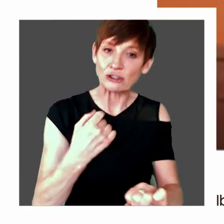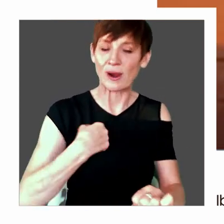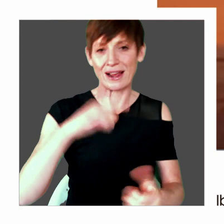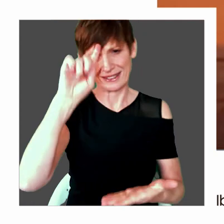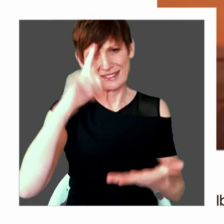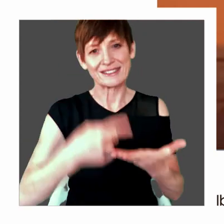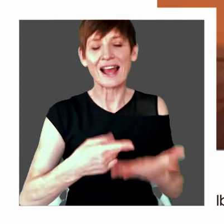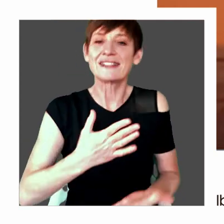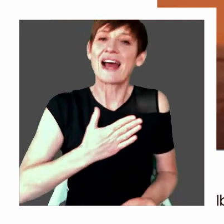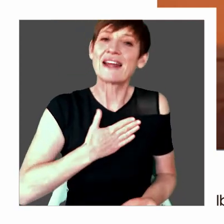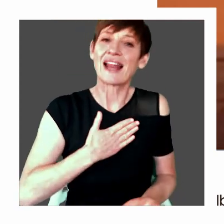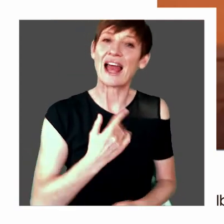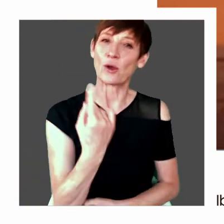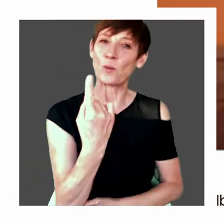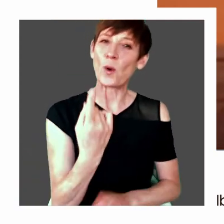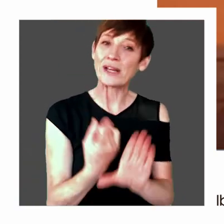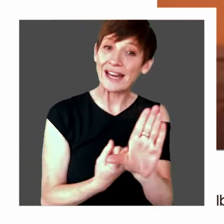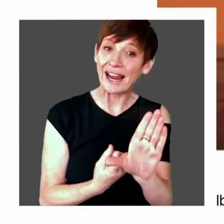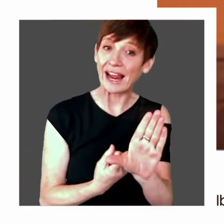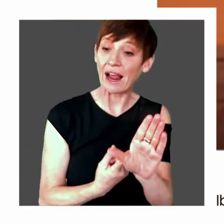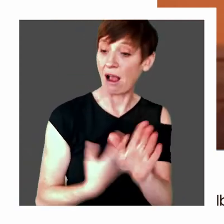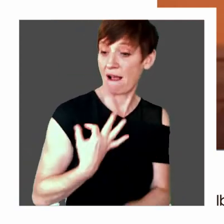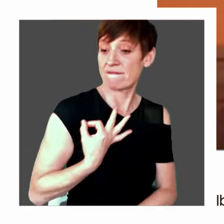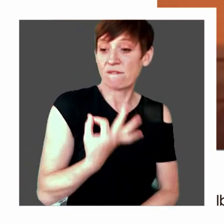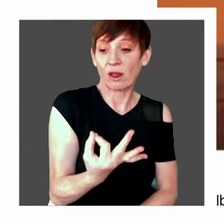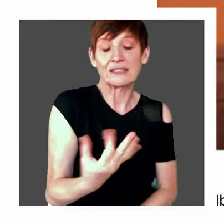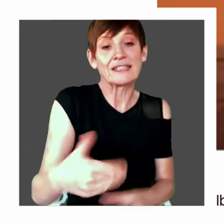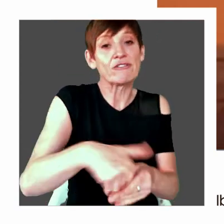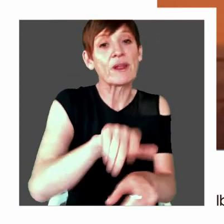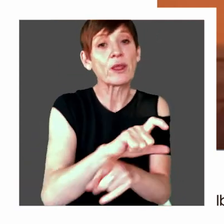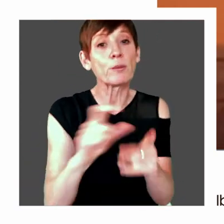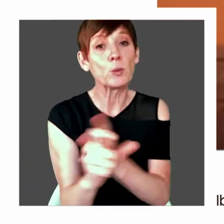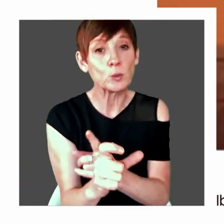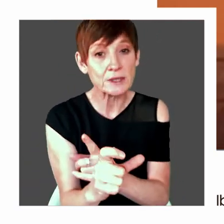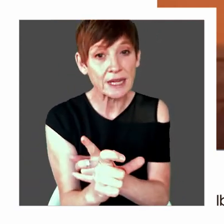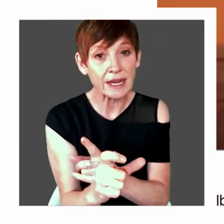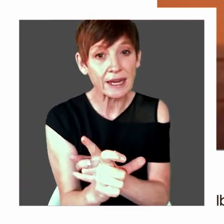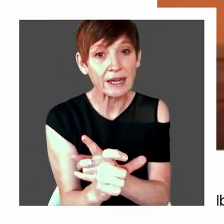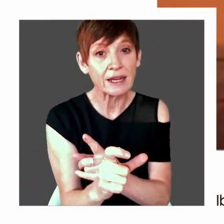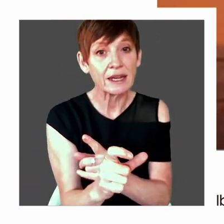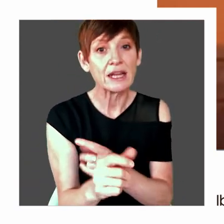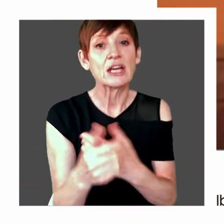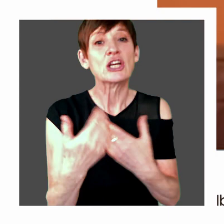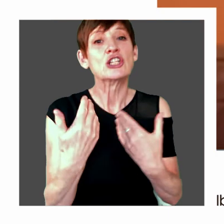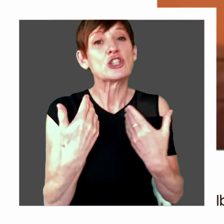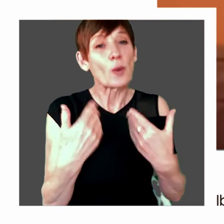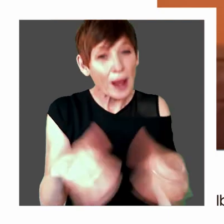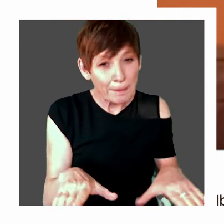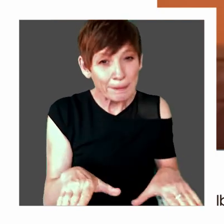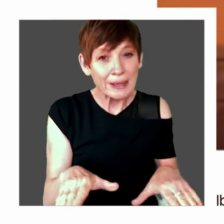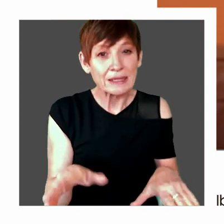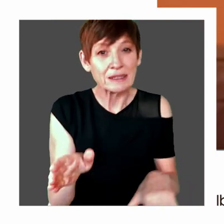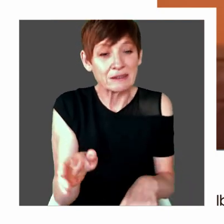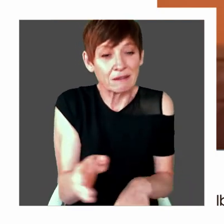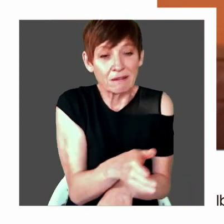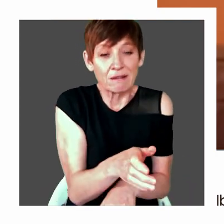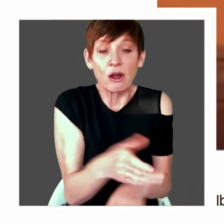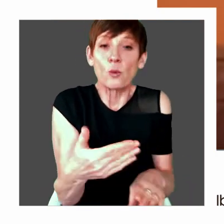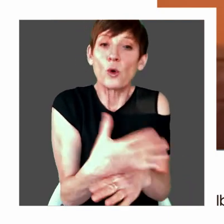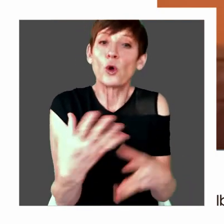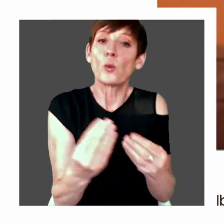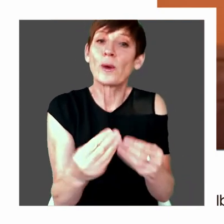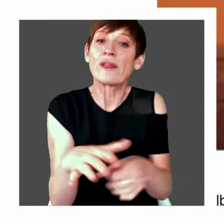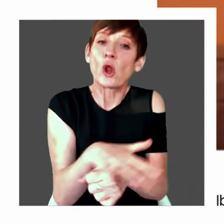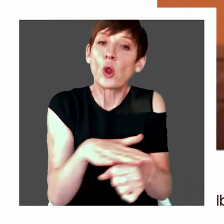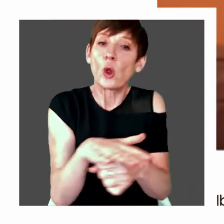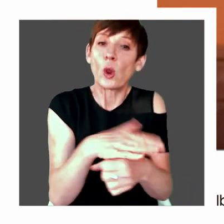to spend a year volunteering in the community. So I did a kind of internship with a local church,